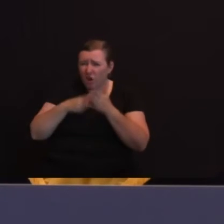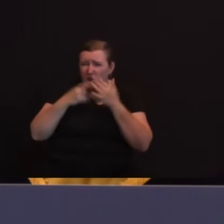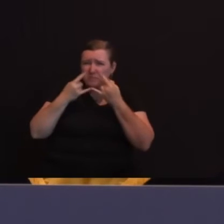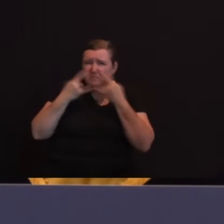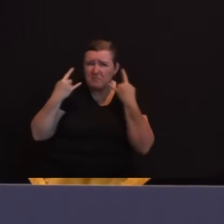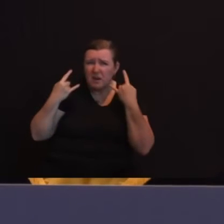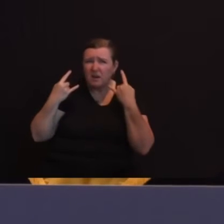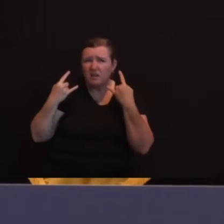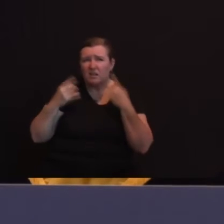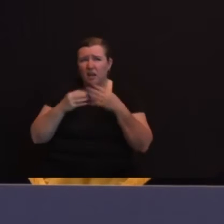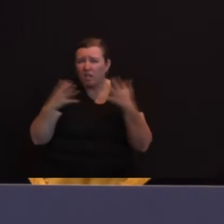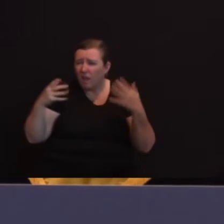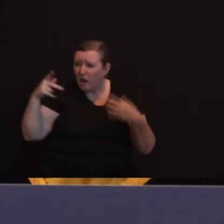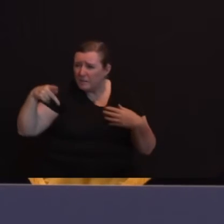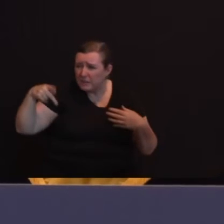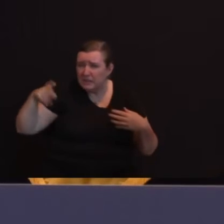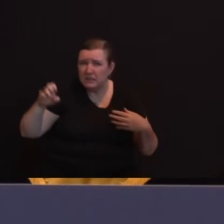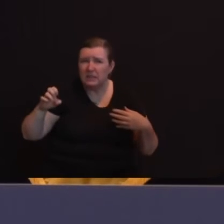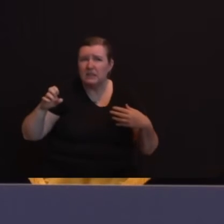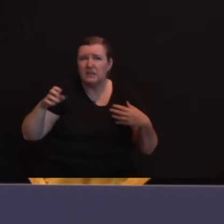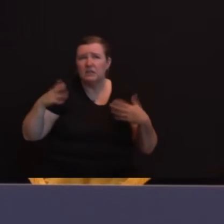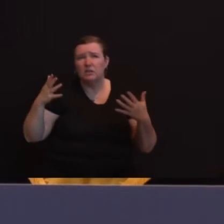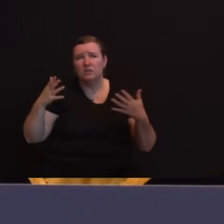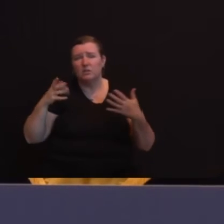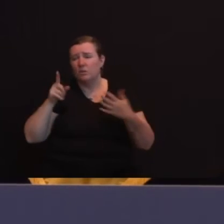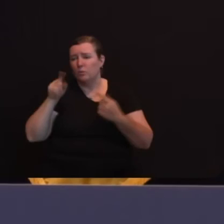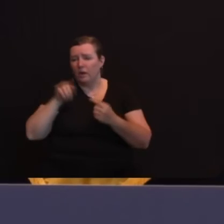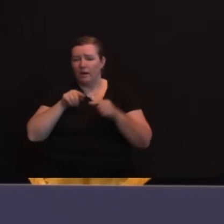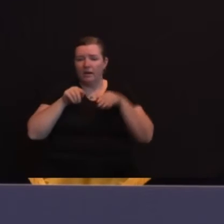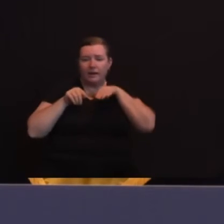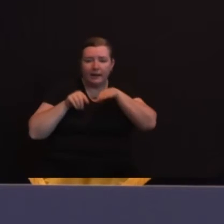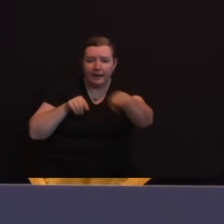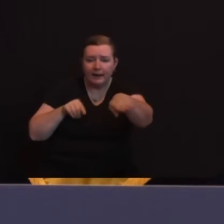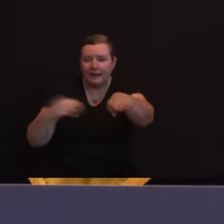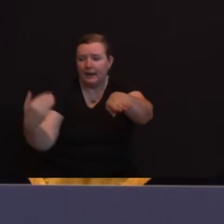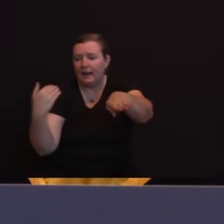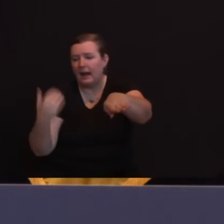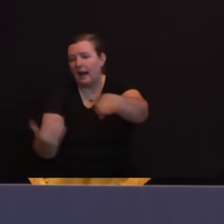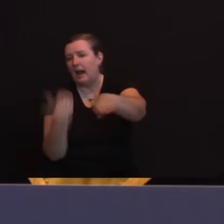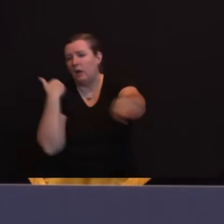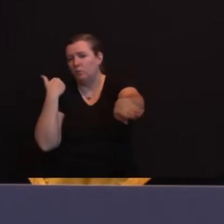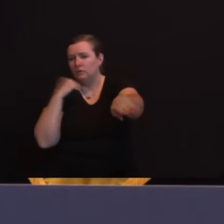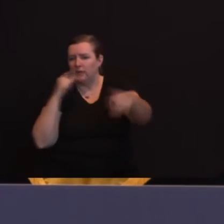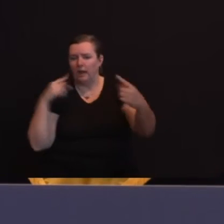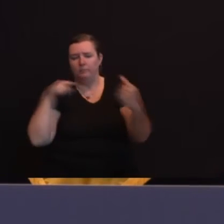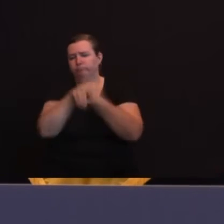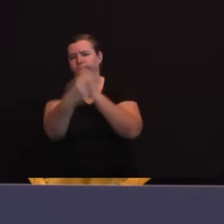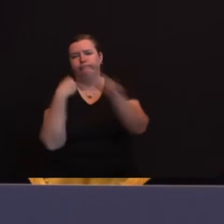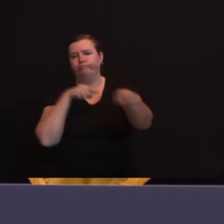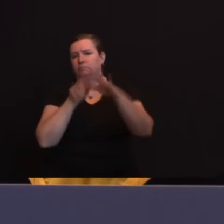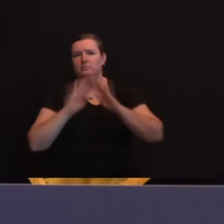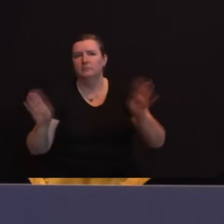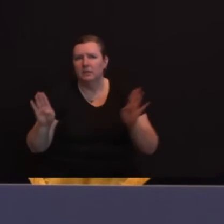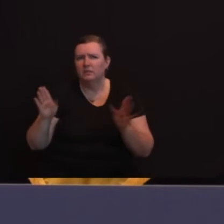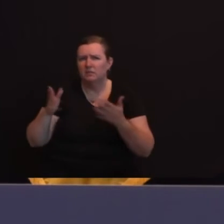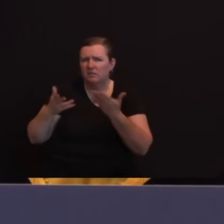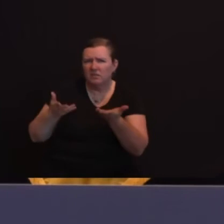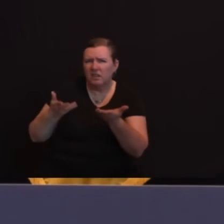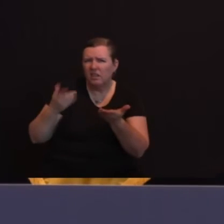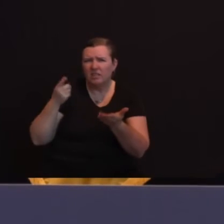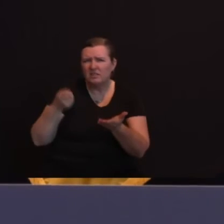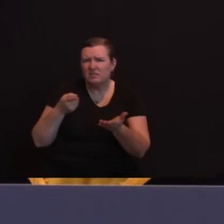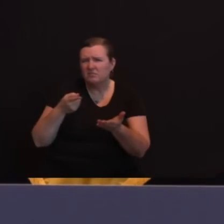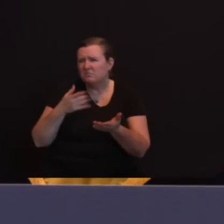other, one-way aisles. And by definition, you're not there that long. As opposed to, and this is the challenge with indoor dining,